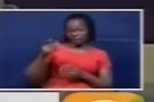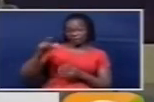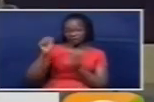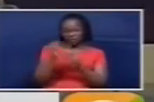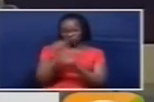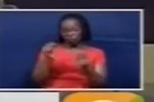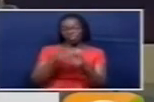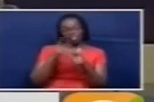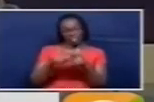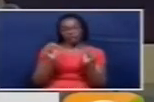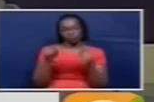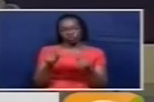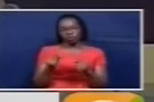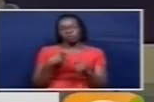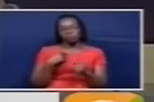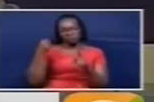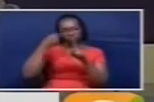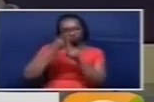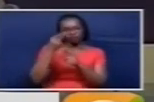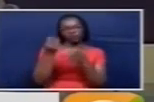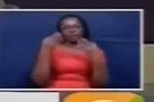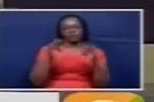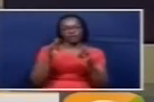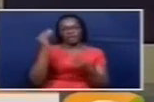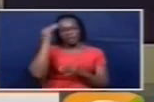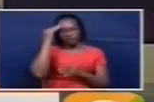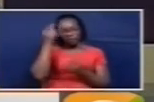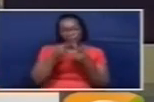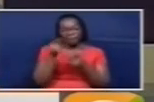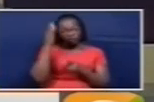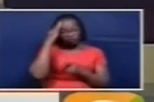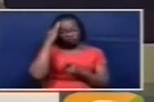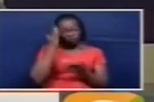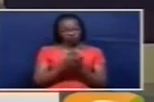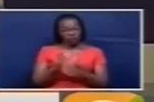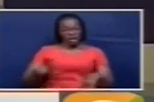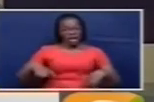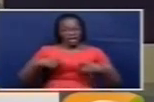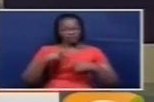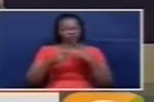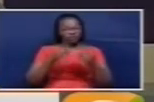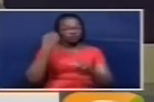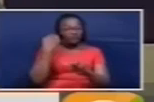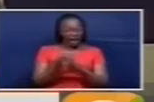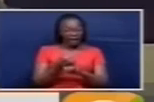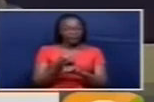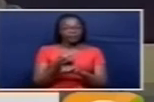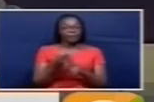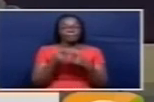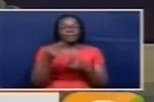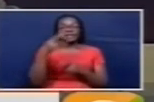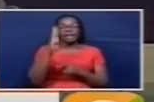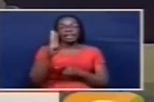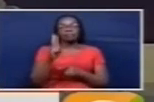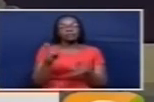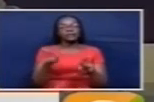free education. And we know what's happening. The cost of living increases every year, but the HELB is constant. We've been promised